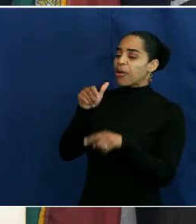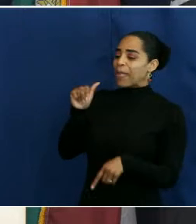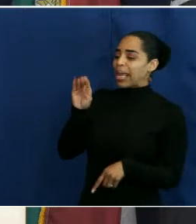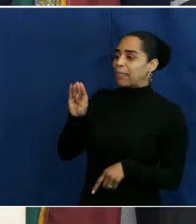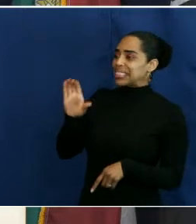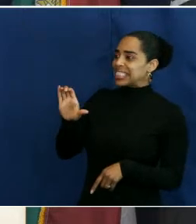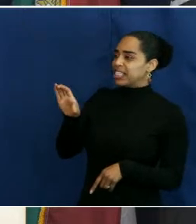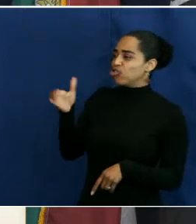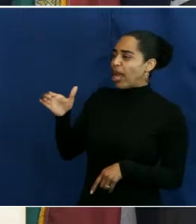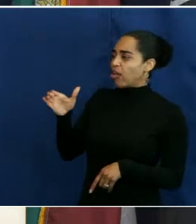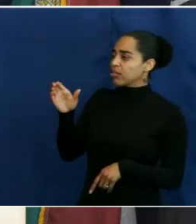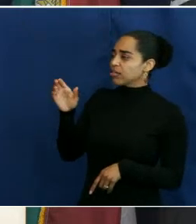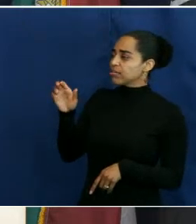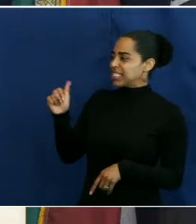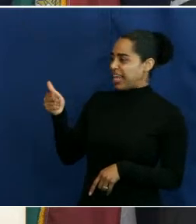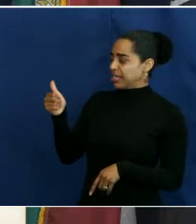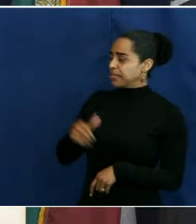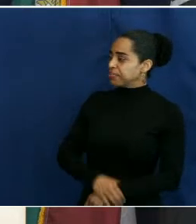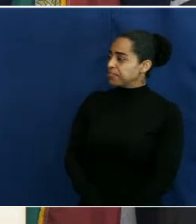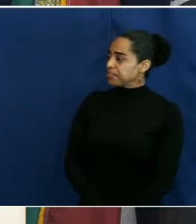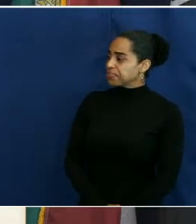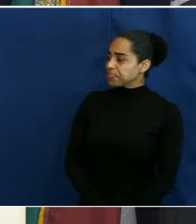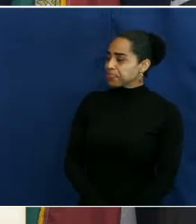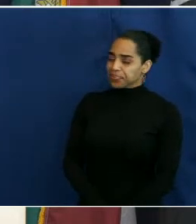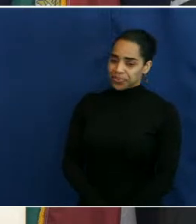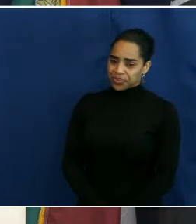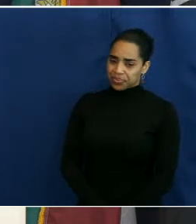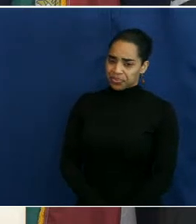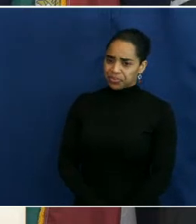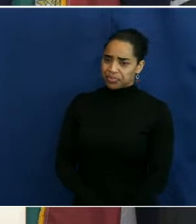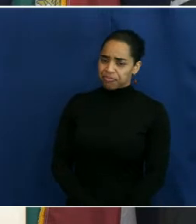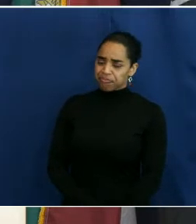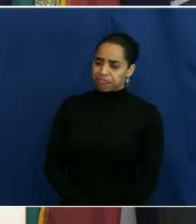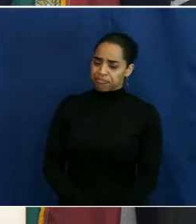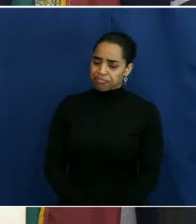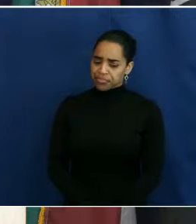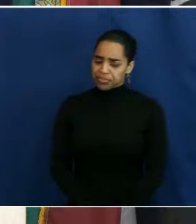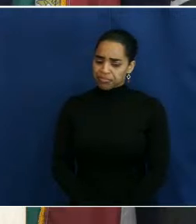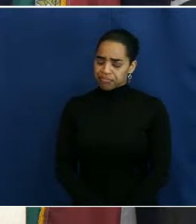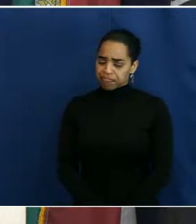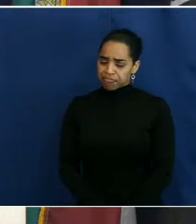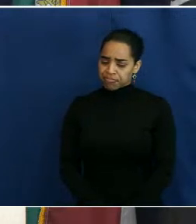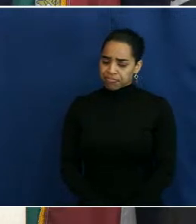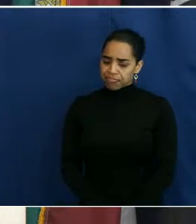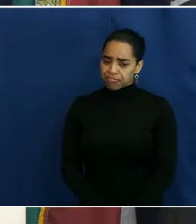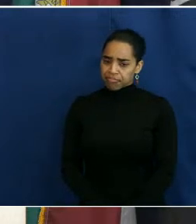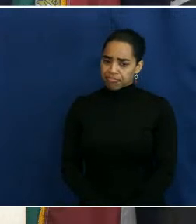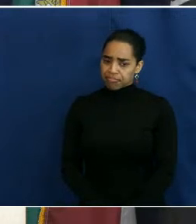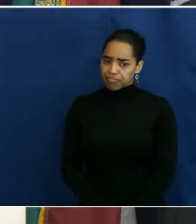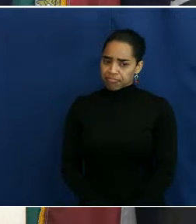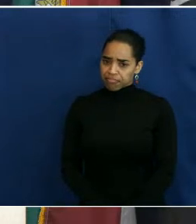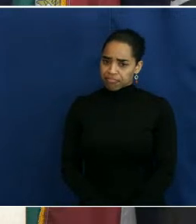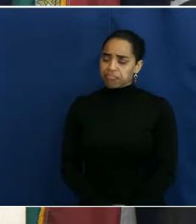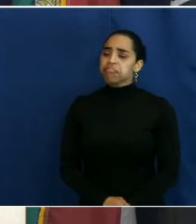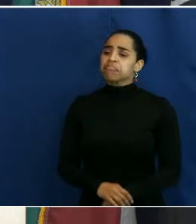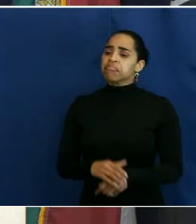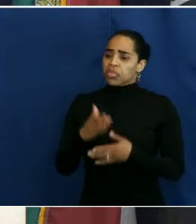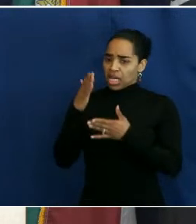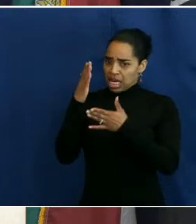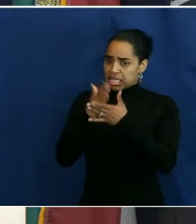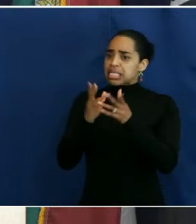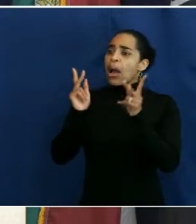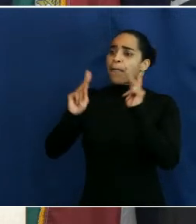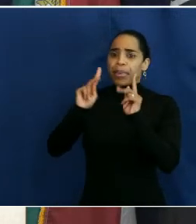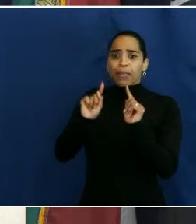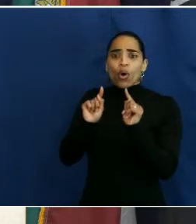10. Yeah, hi, Supervisor. Some counties have turned into vaccine destination spots. If people can't